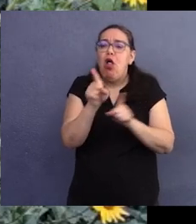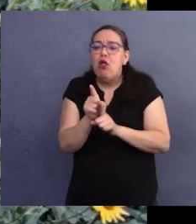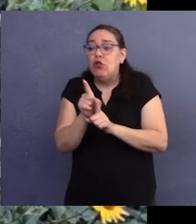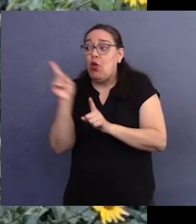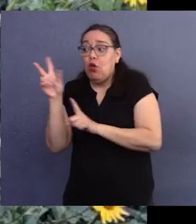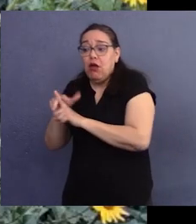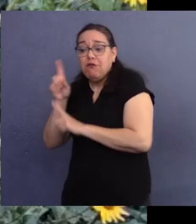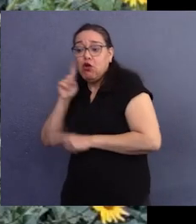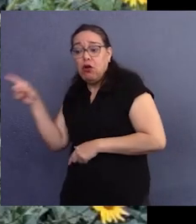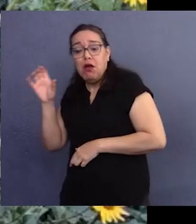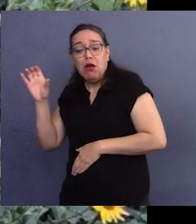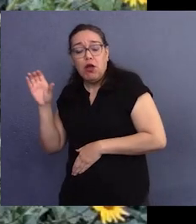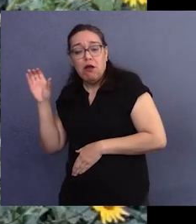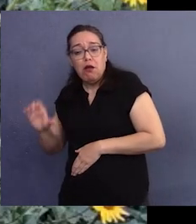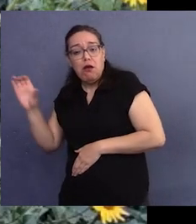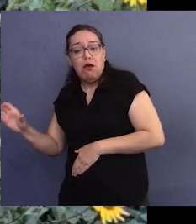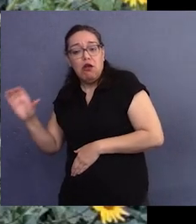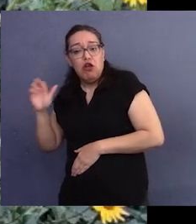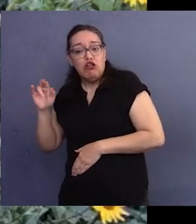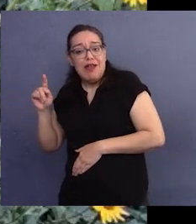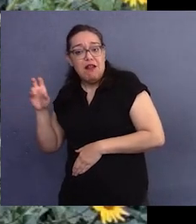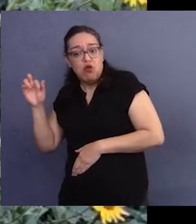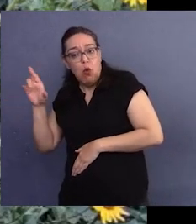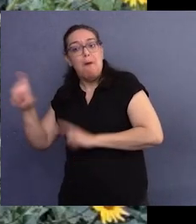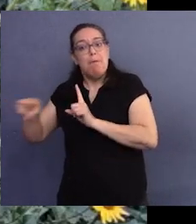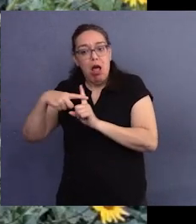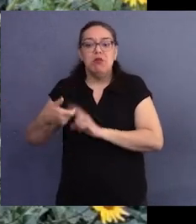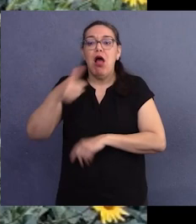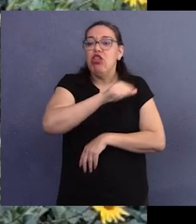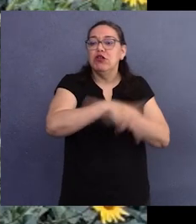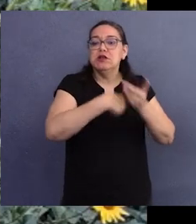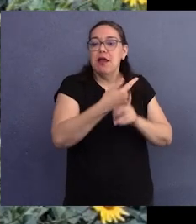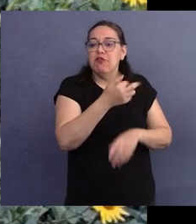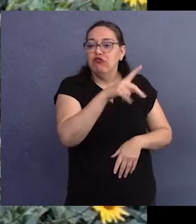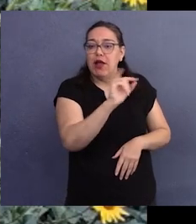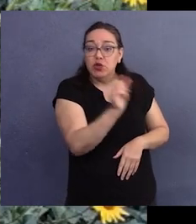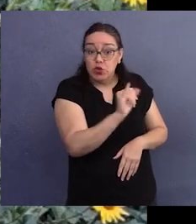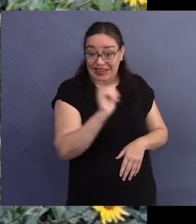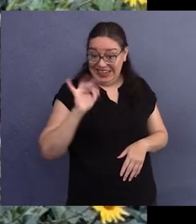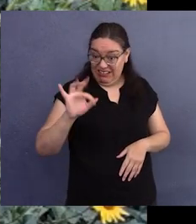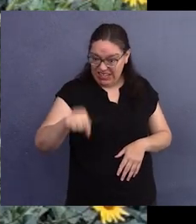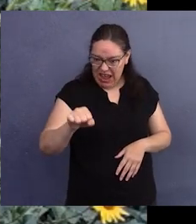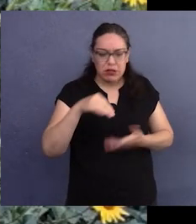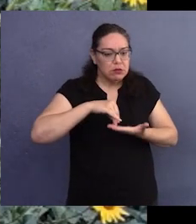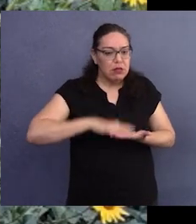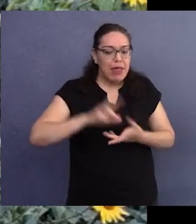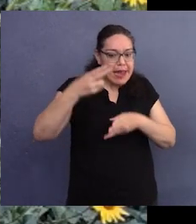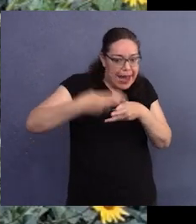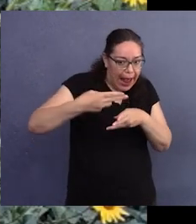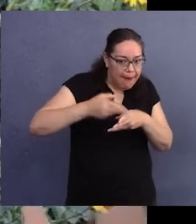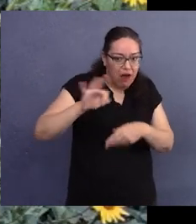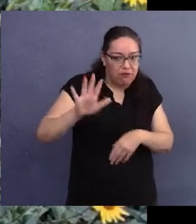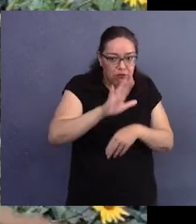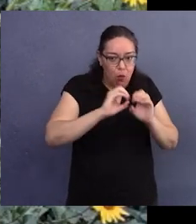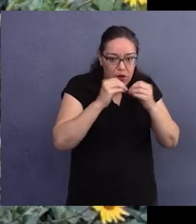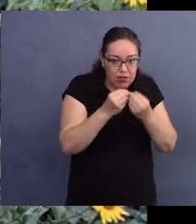funding? If you are, just put, the name of your organization and yes, because I just like to